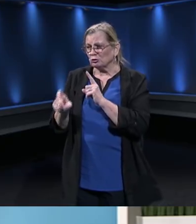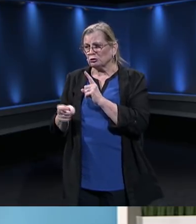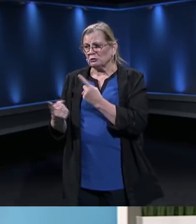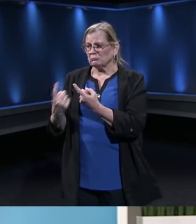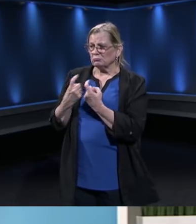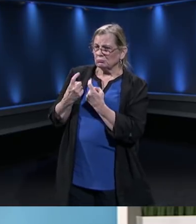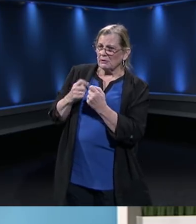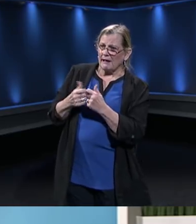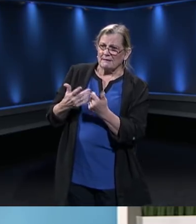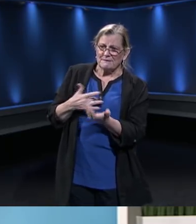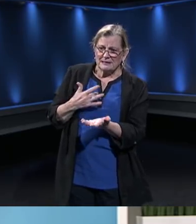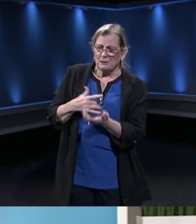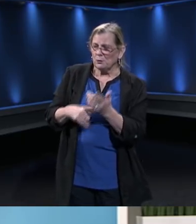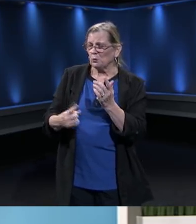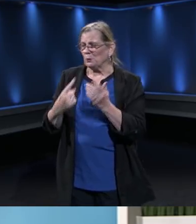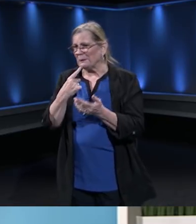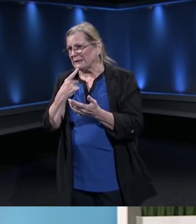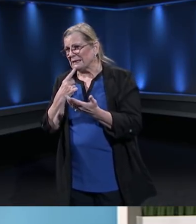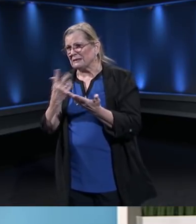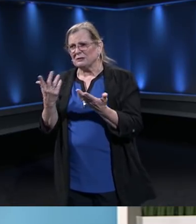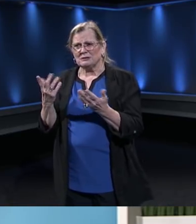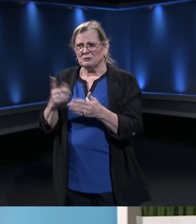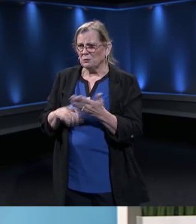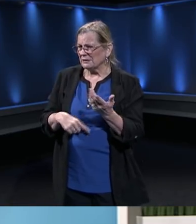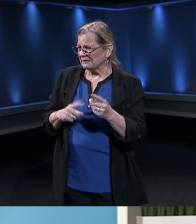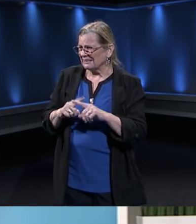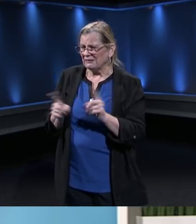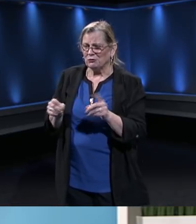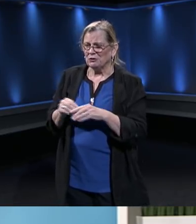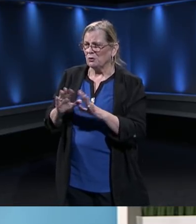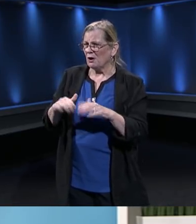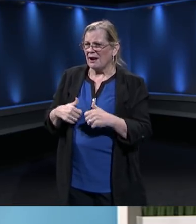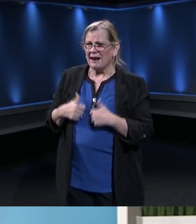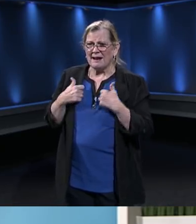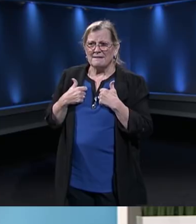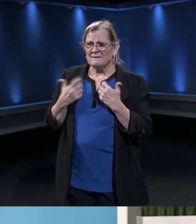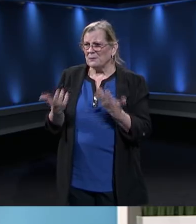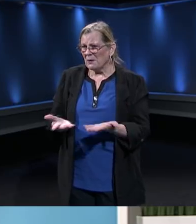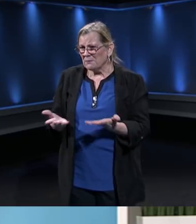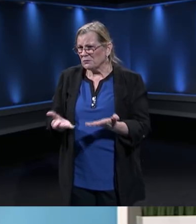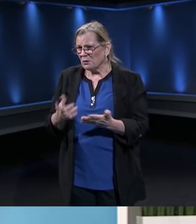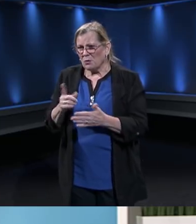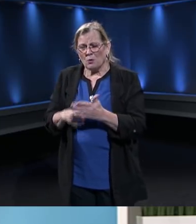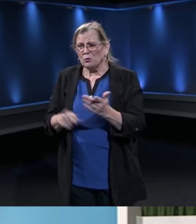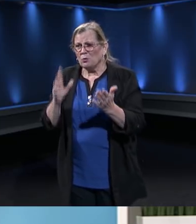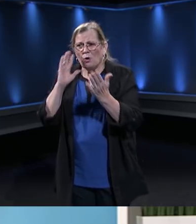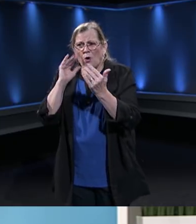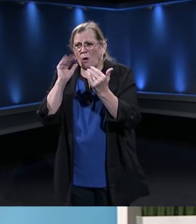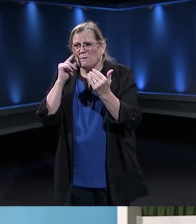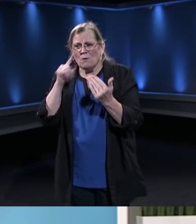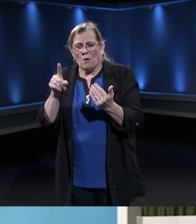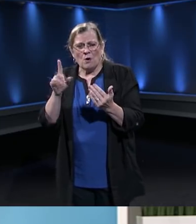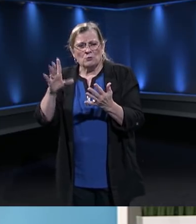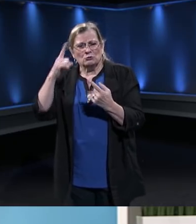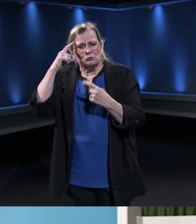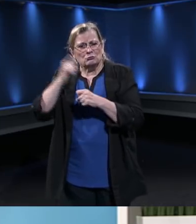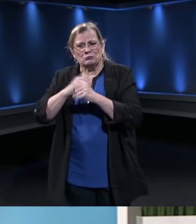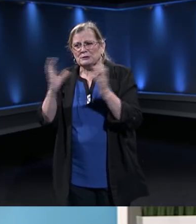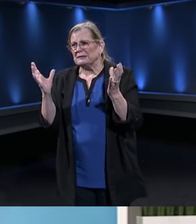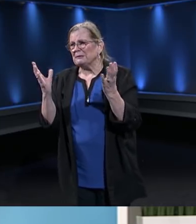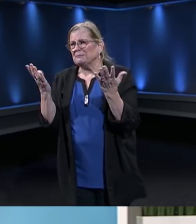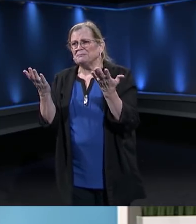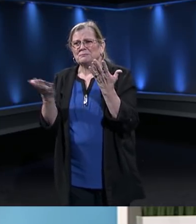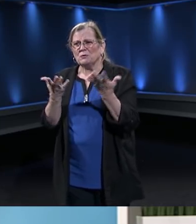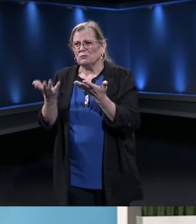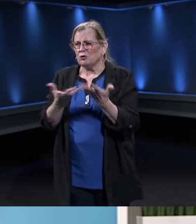you, what's different in your life, and building that back and forth communication with them is one of the things that can be the most important